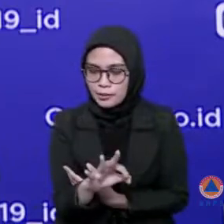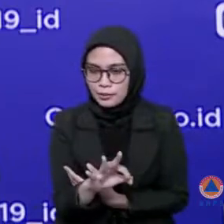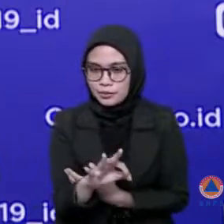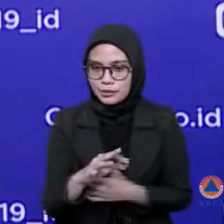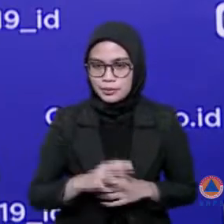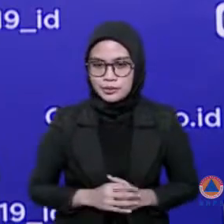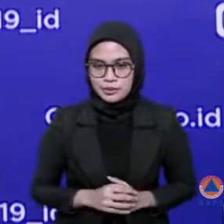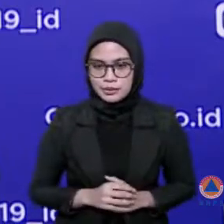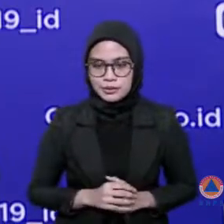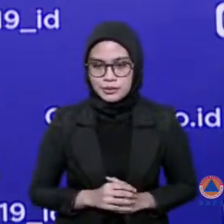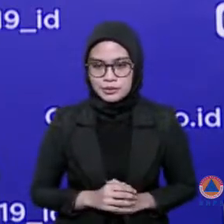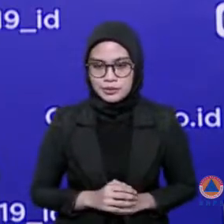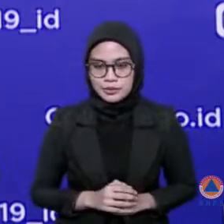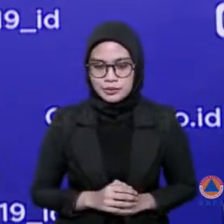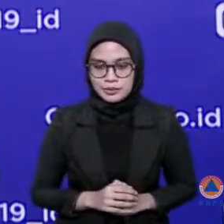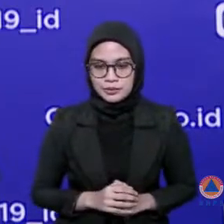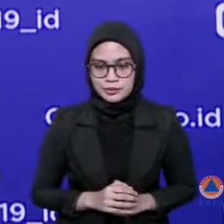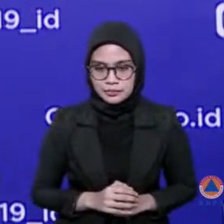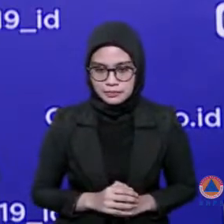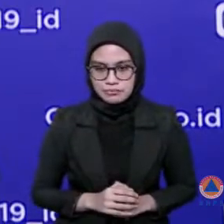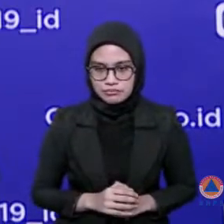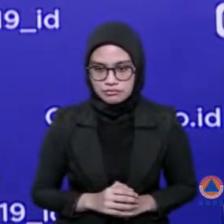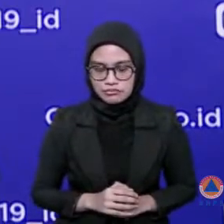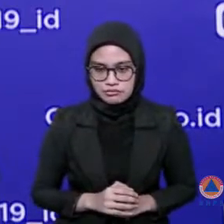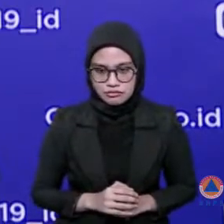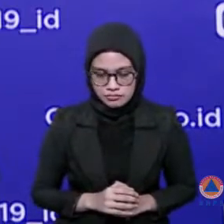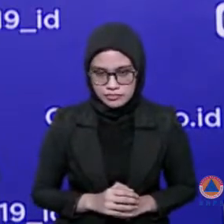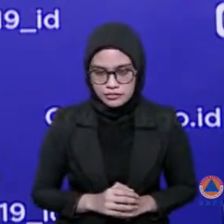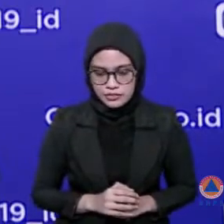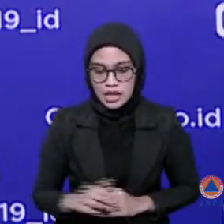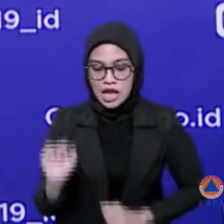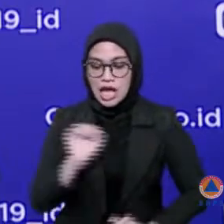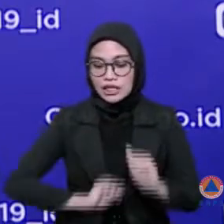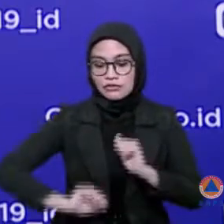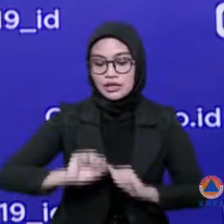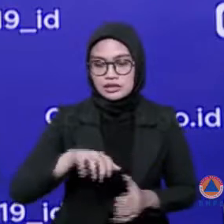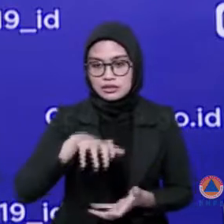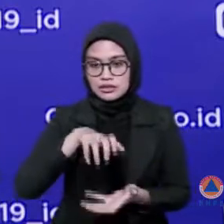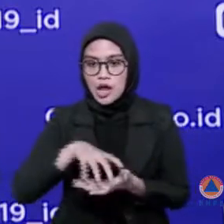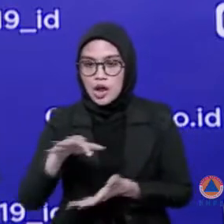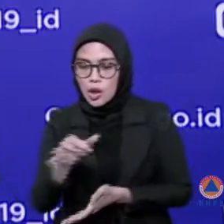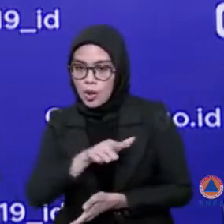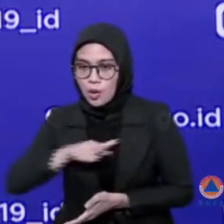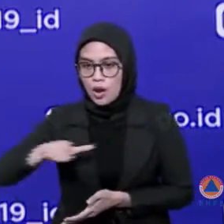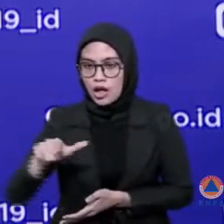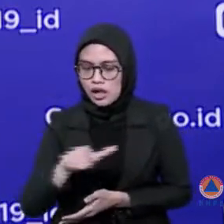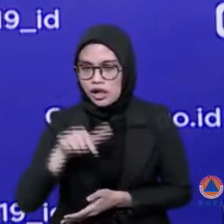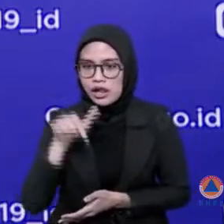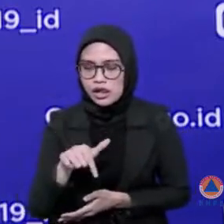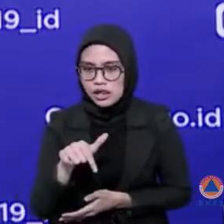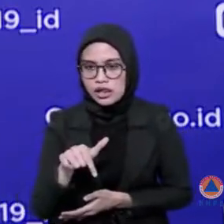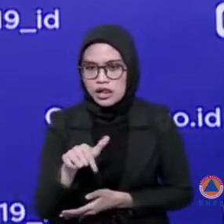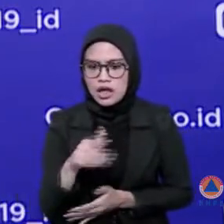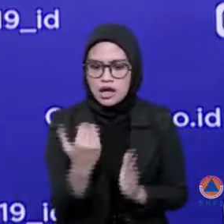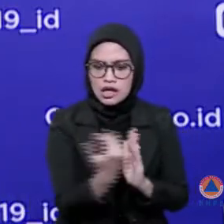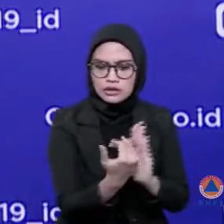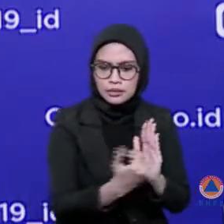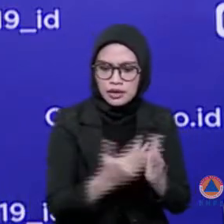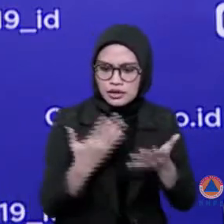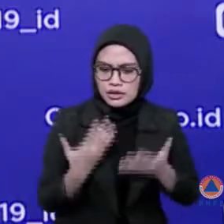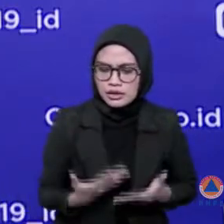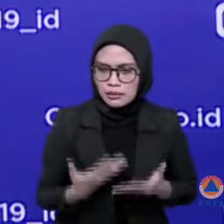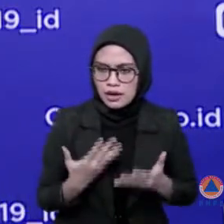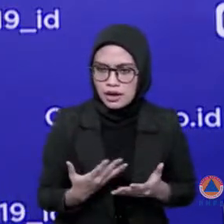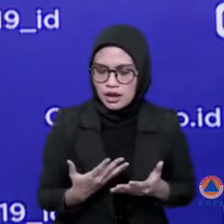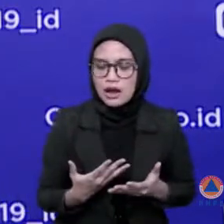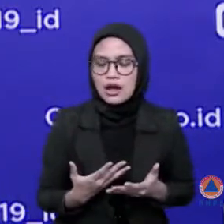efforts. The adjustment of domestic community activities toward the Christmas and the New Year period is a part